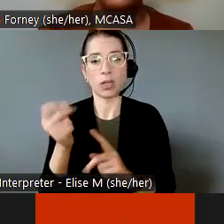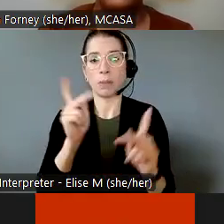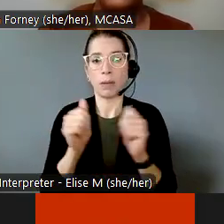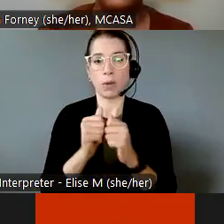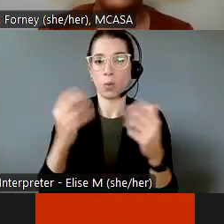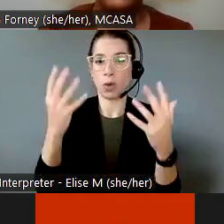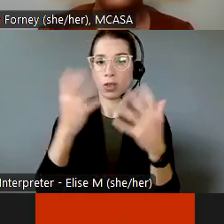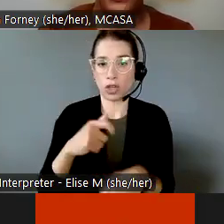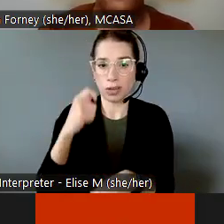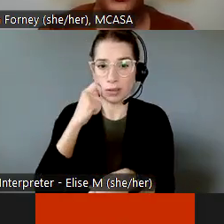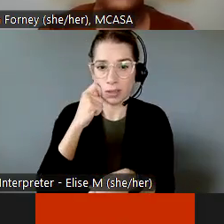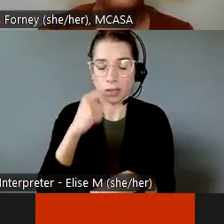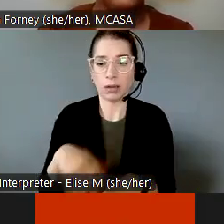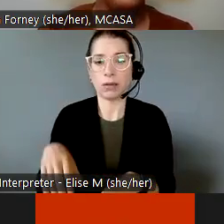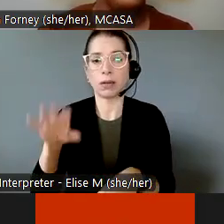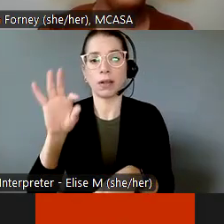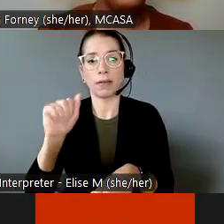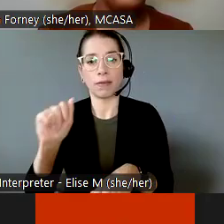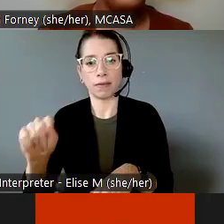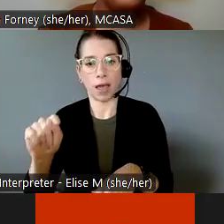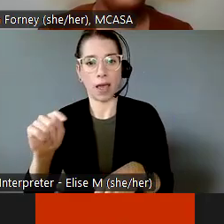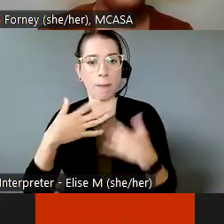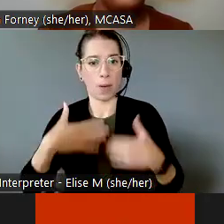people, fat body people.